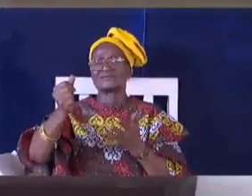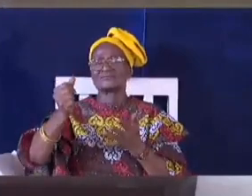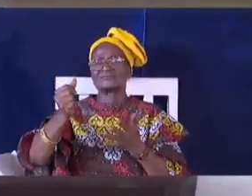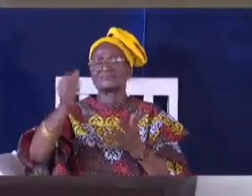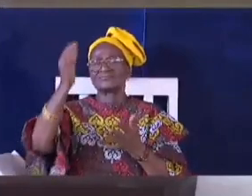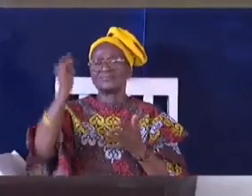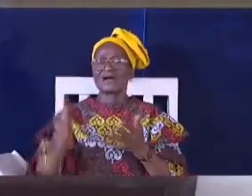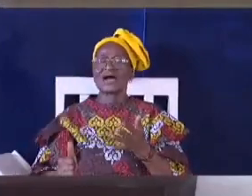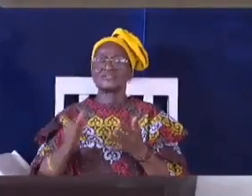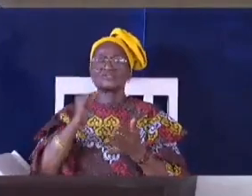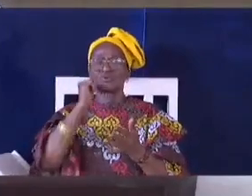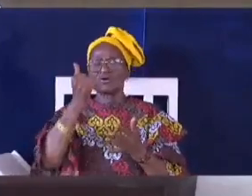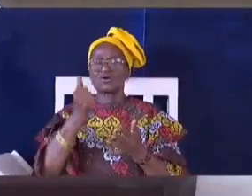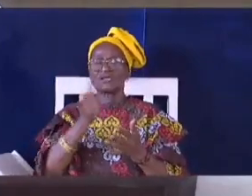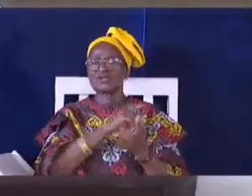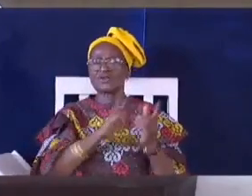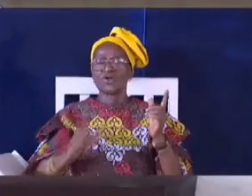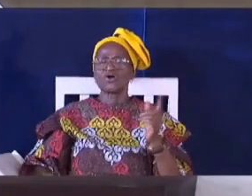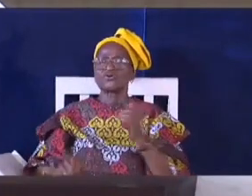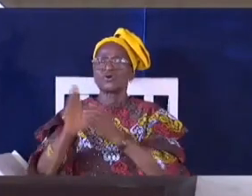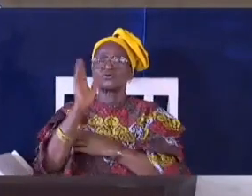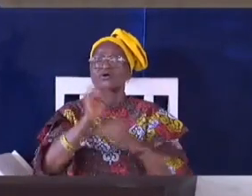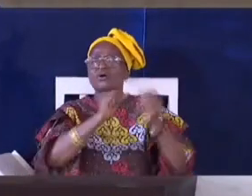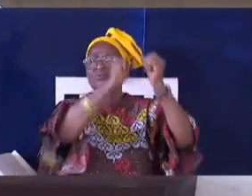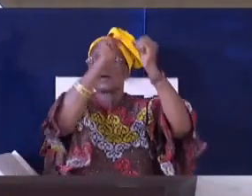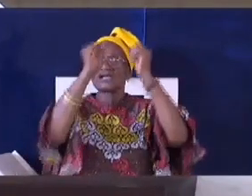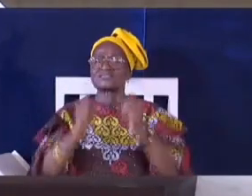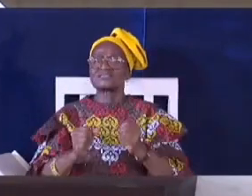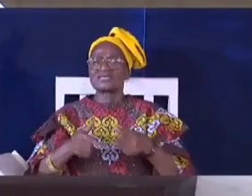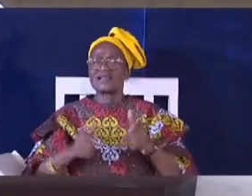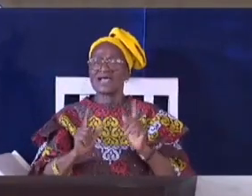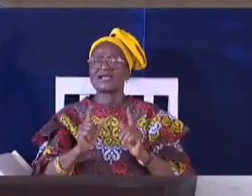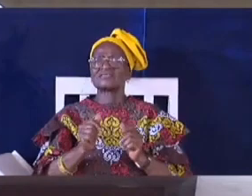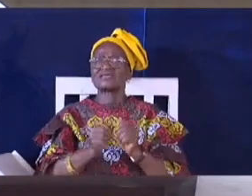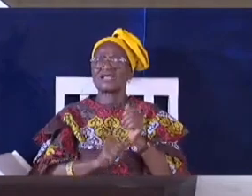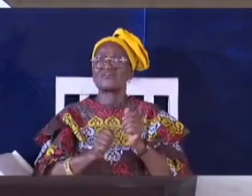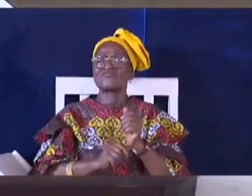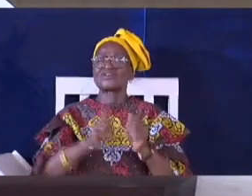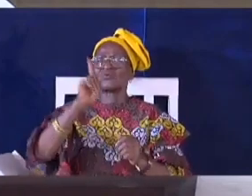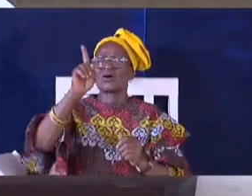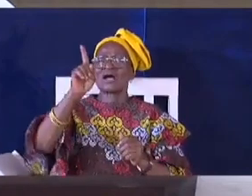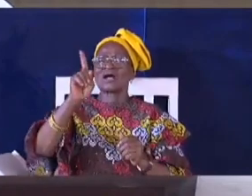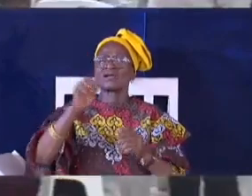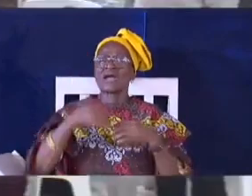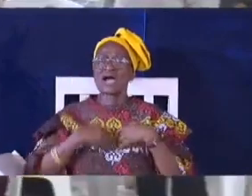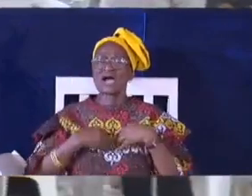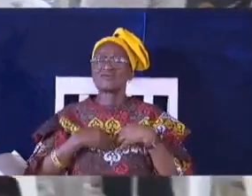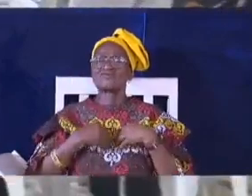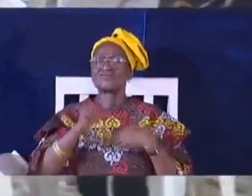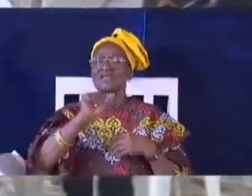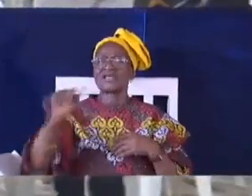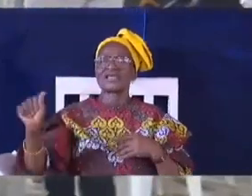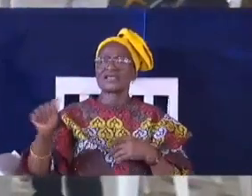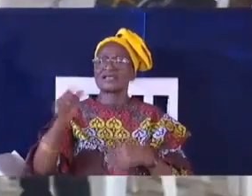And by tomorrow, Lord God Almighty, let everyone have a testimony.